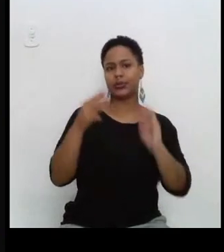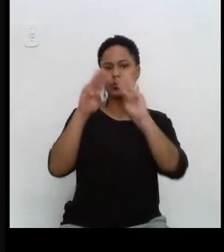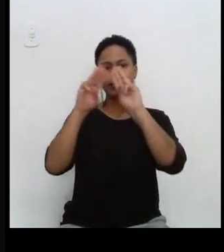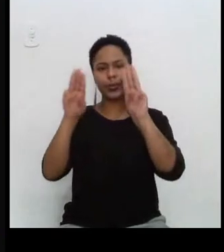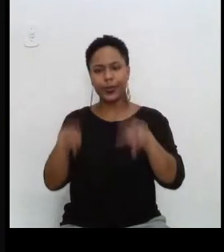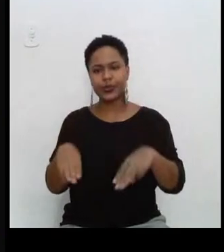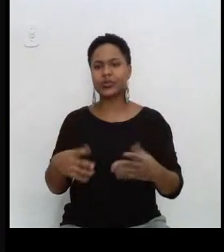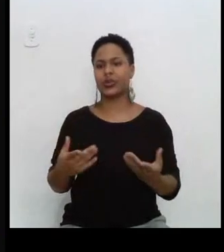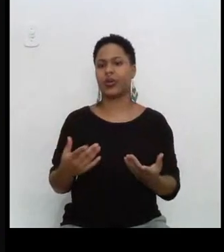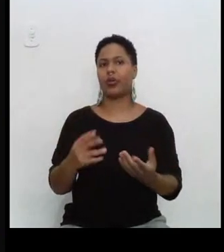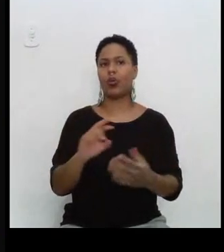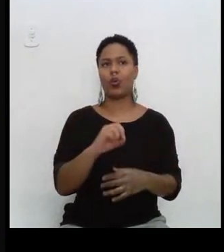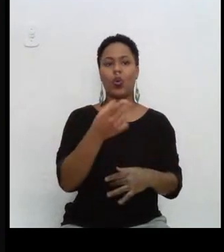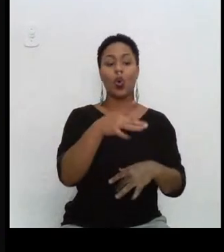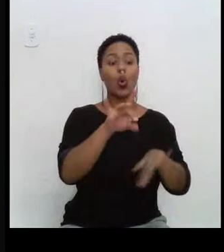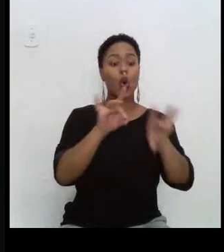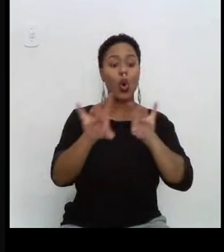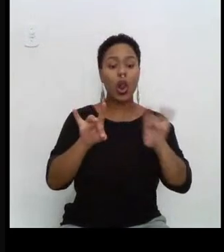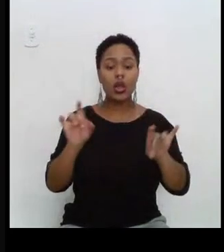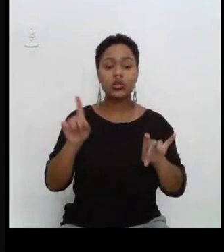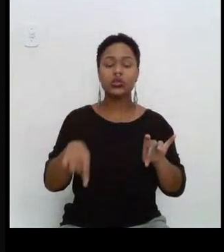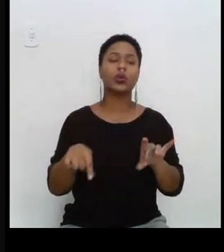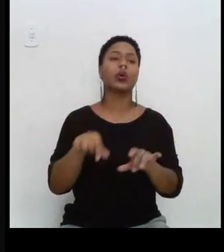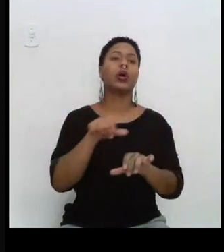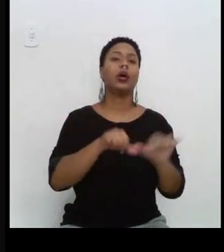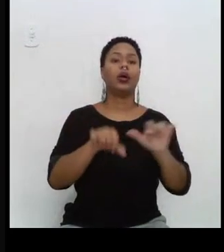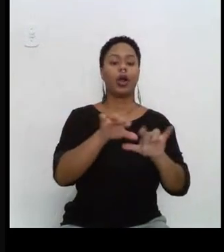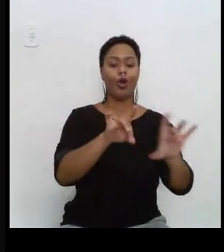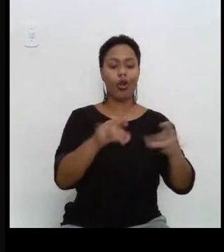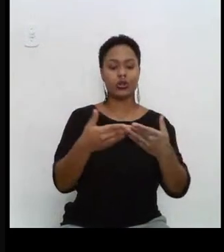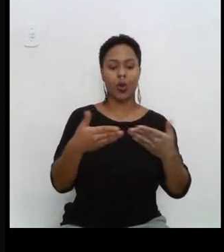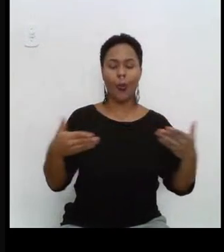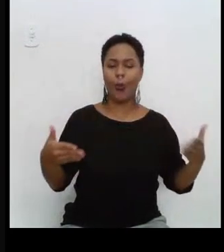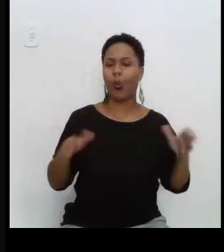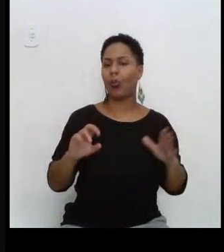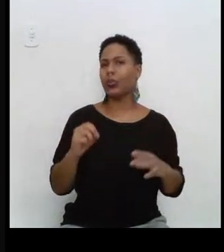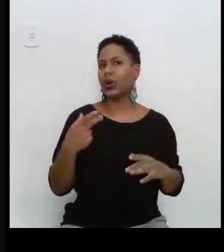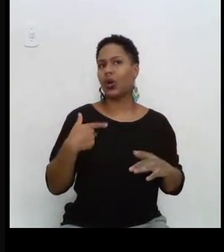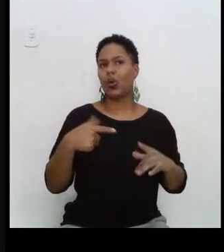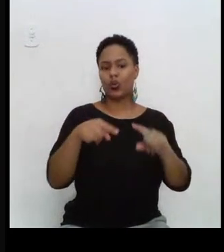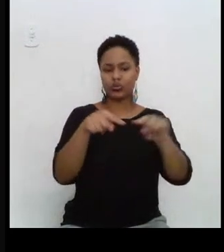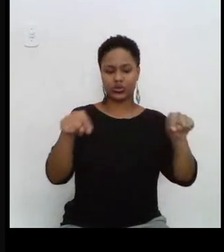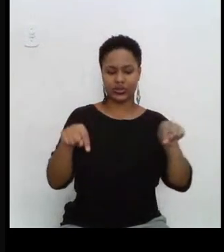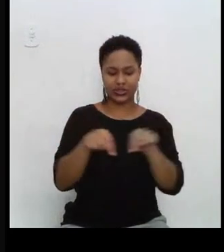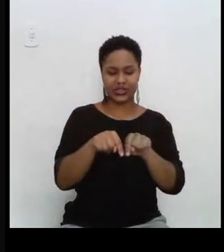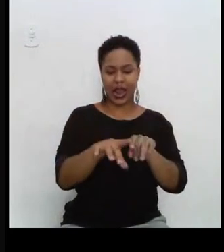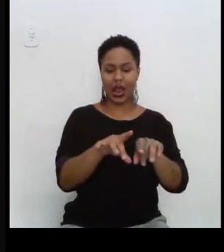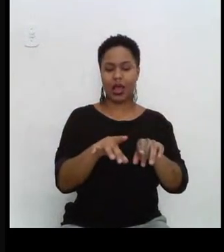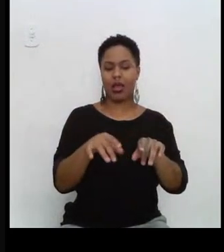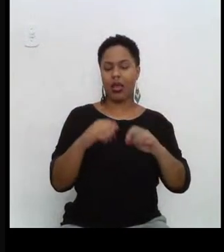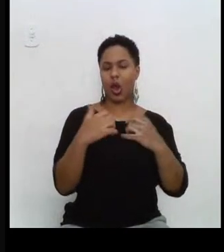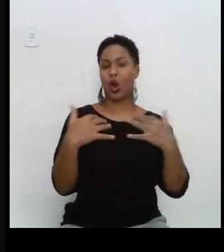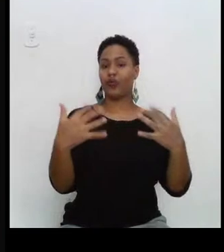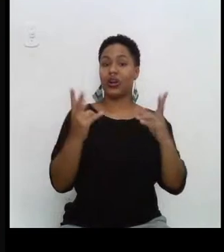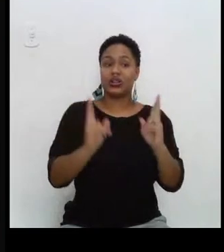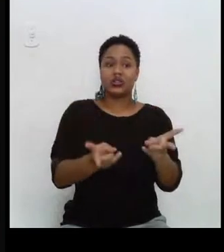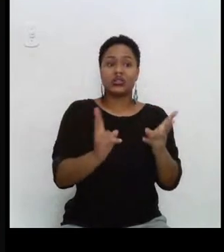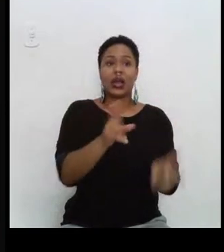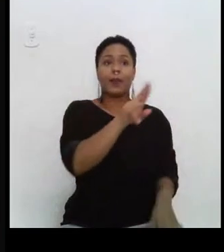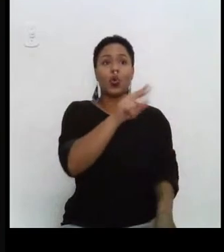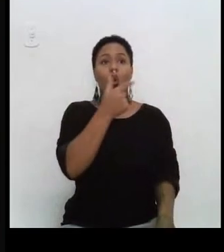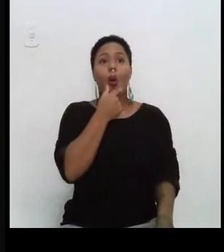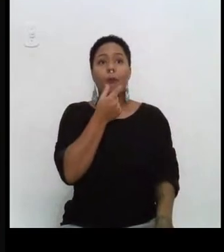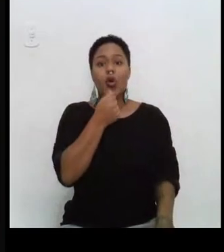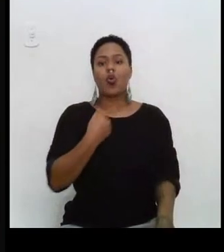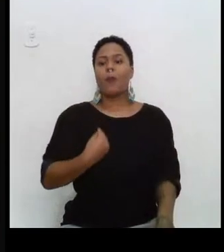be keen on the road Samsung S4 the name of my soul Will Hunt for Seven times I want